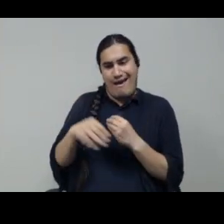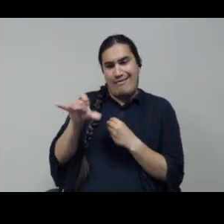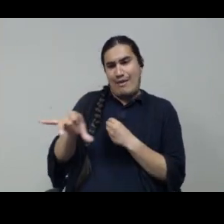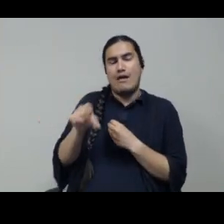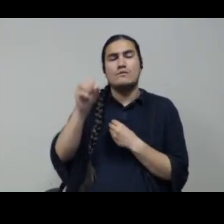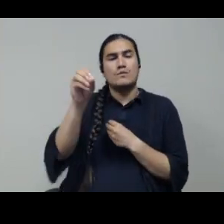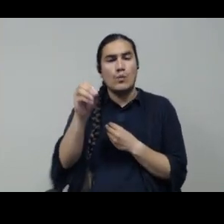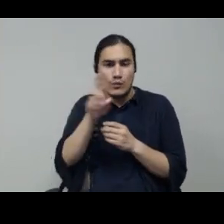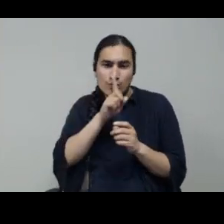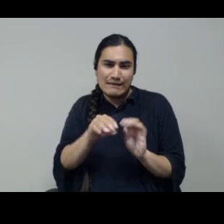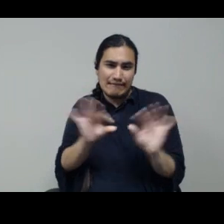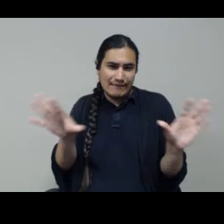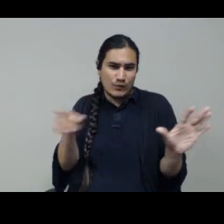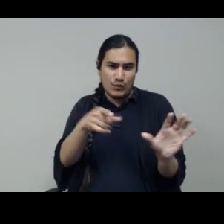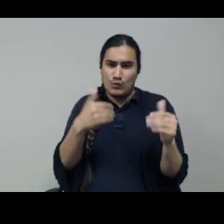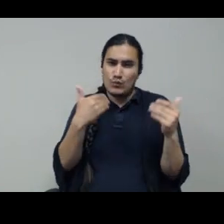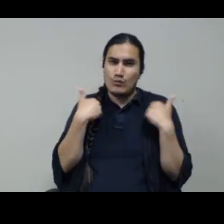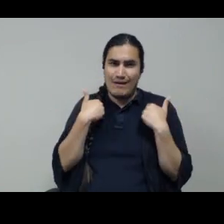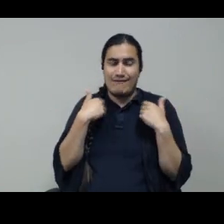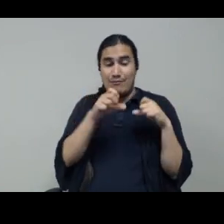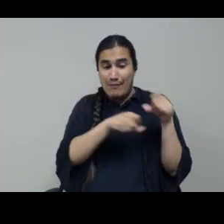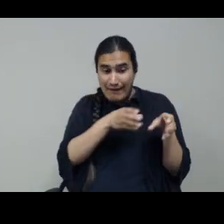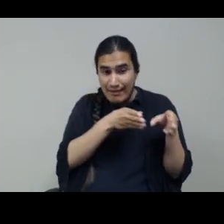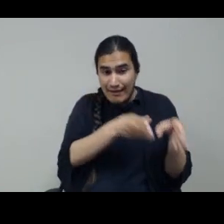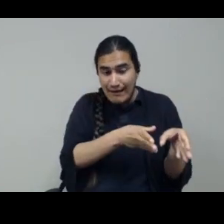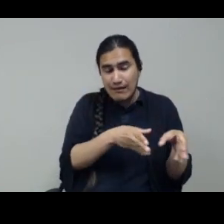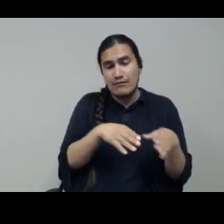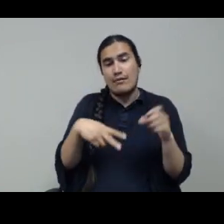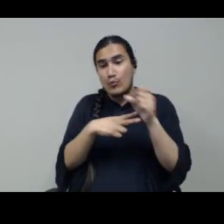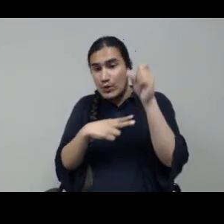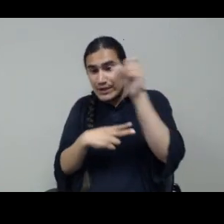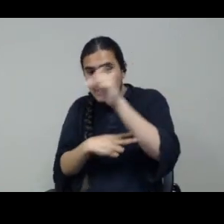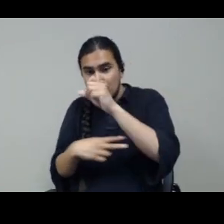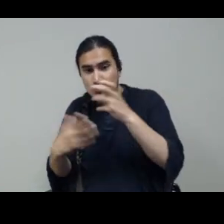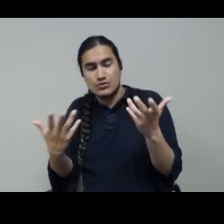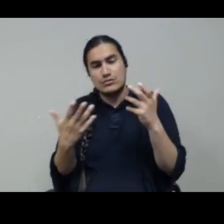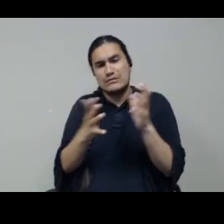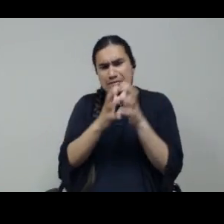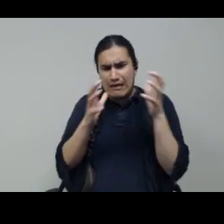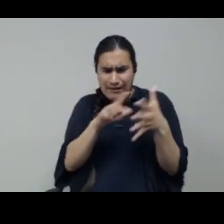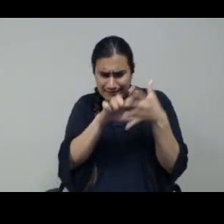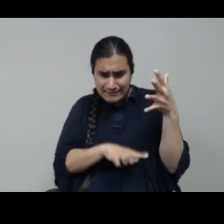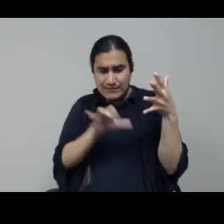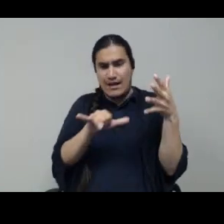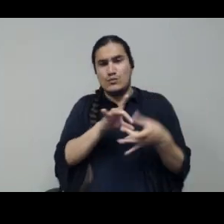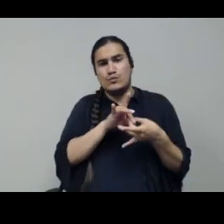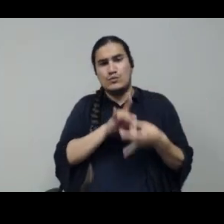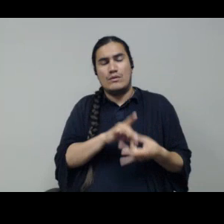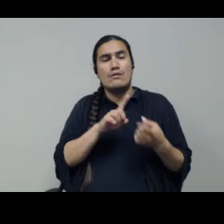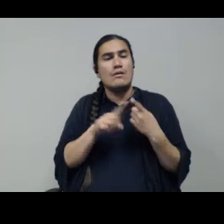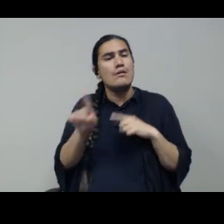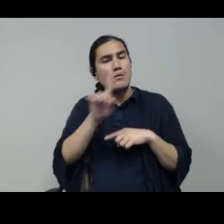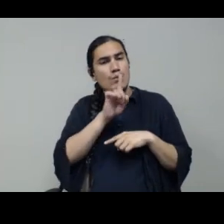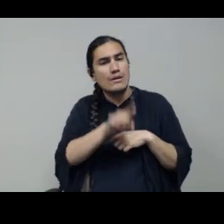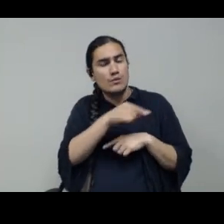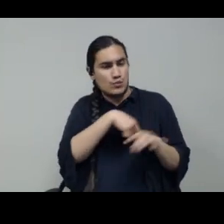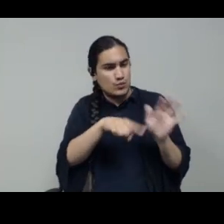it's very clear that you may have a bike lane, a bridge, a lot of things all together, but you're